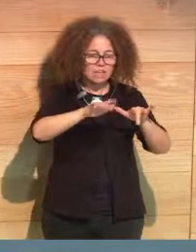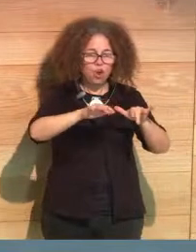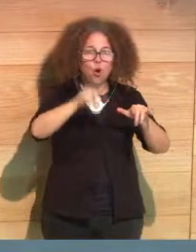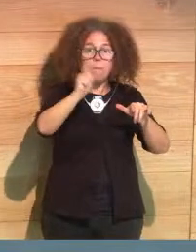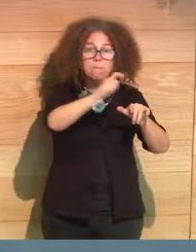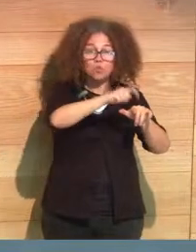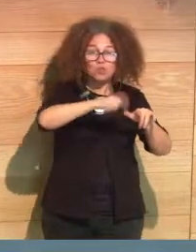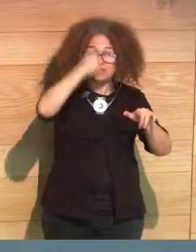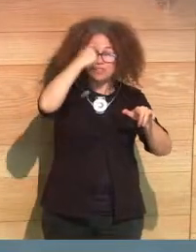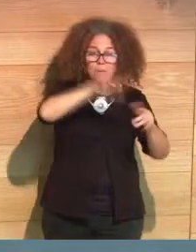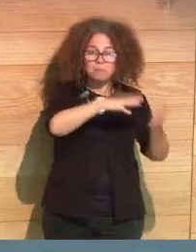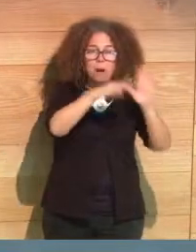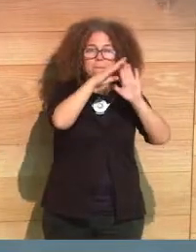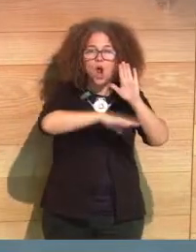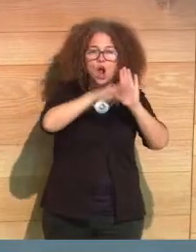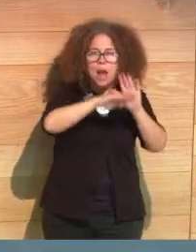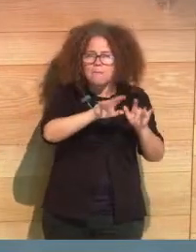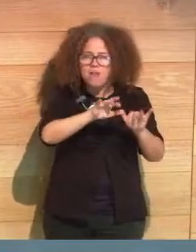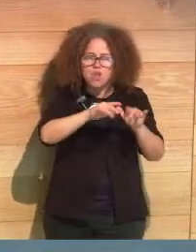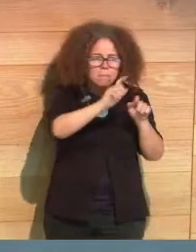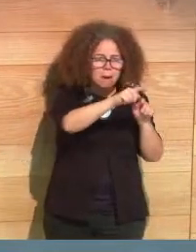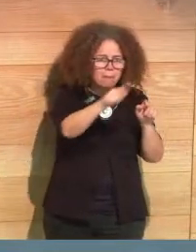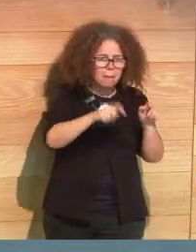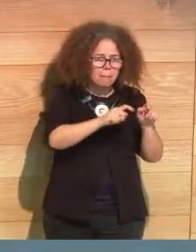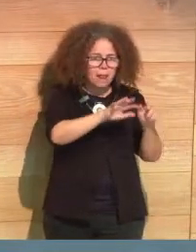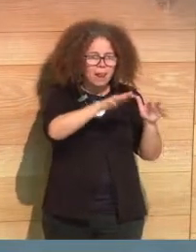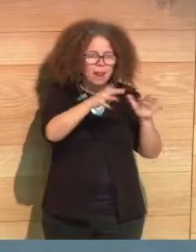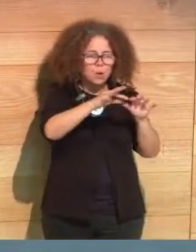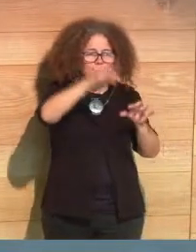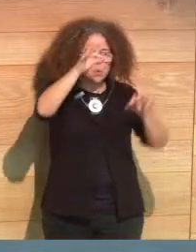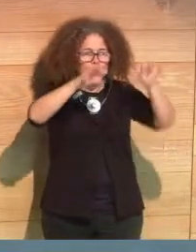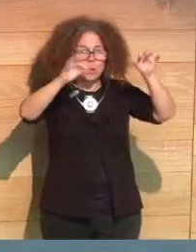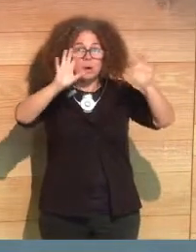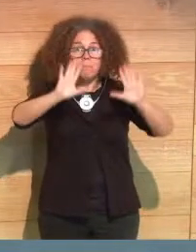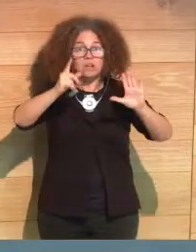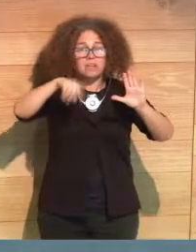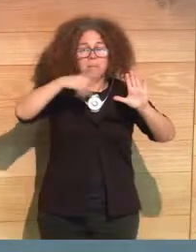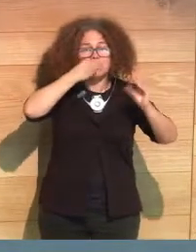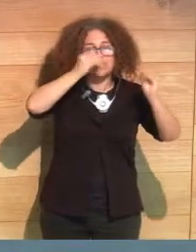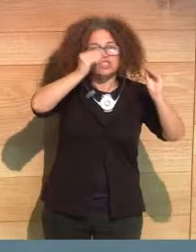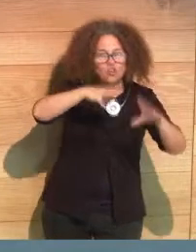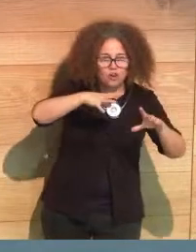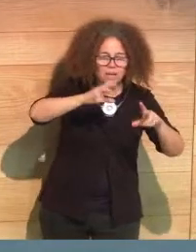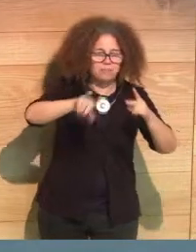story, but also the core of the visual is also the grid and the digital.